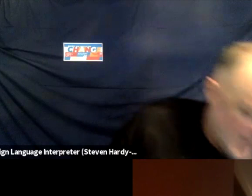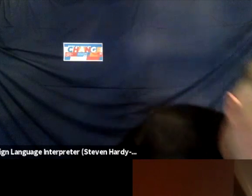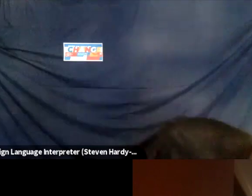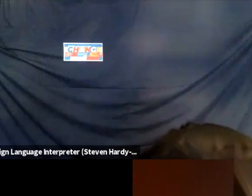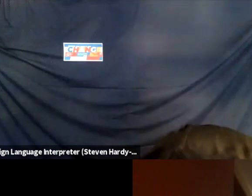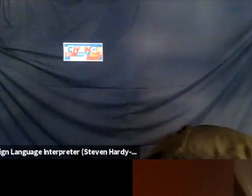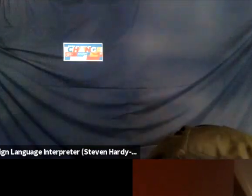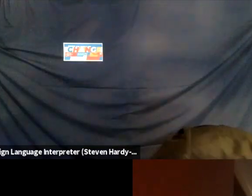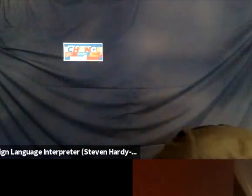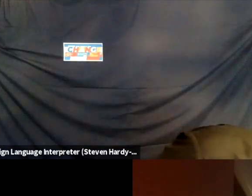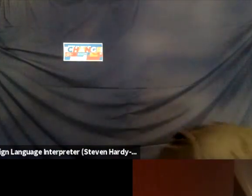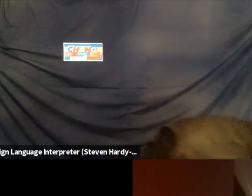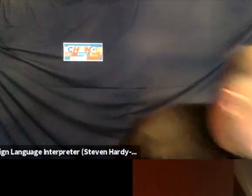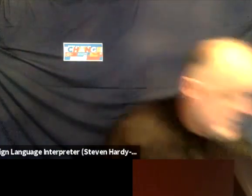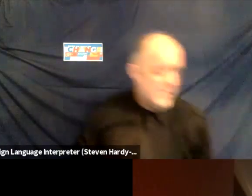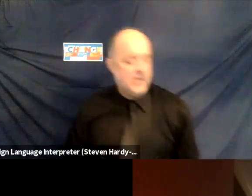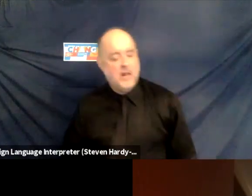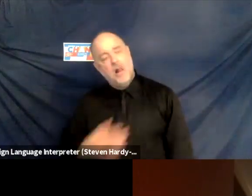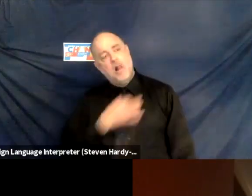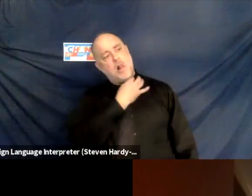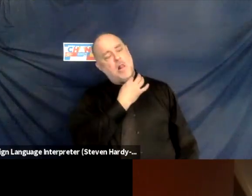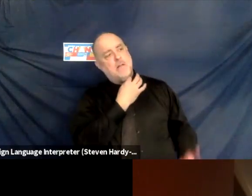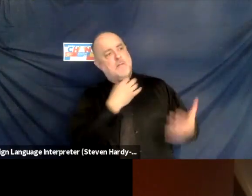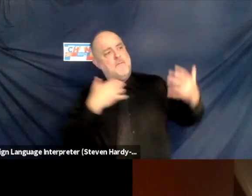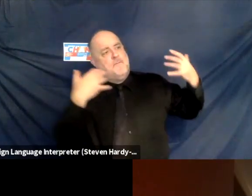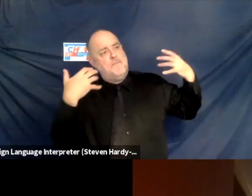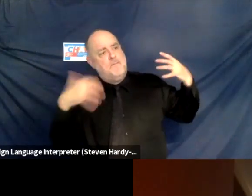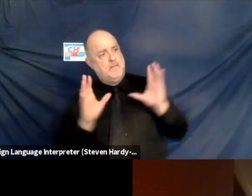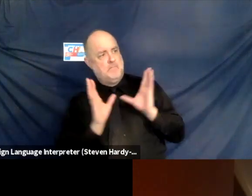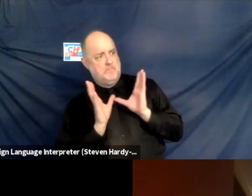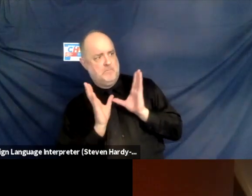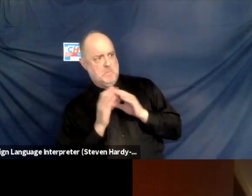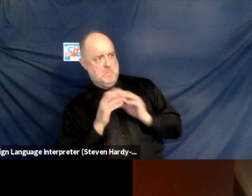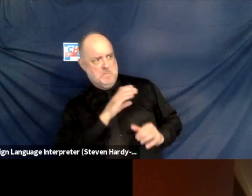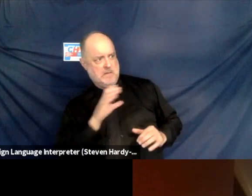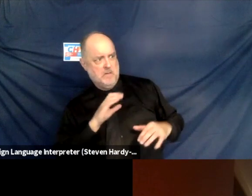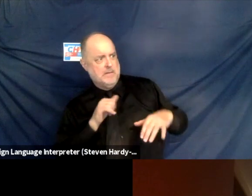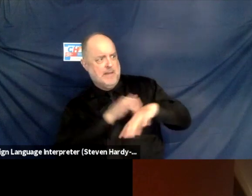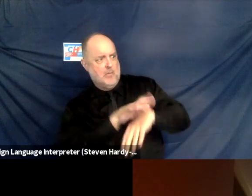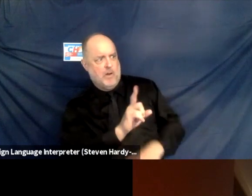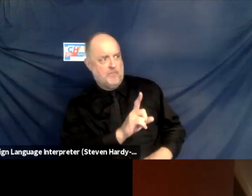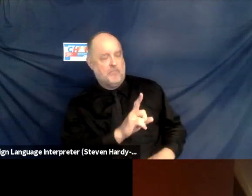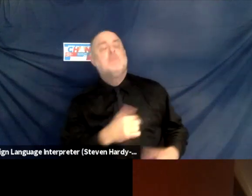So got a question about where to send the lobby reports. You can send it to me or to Cecily or to both of us.